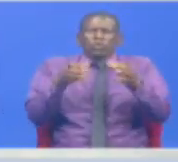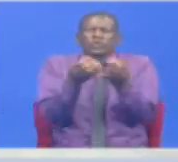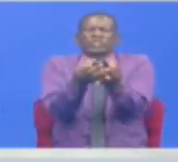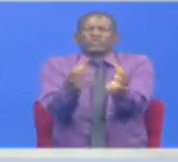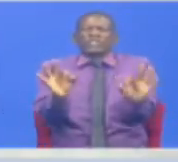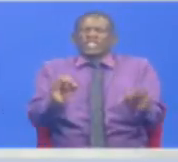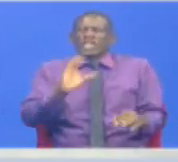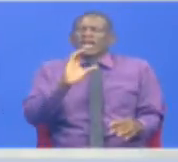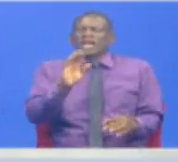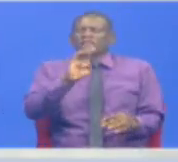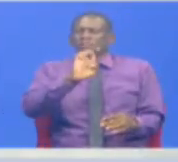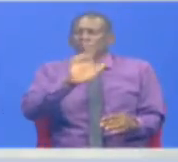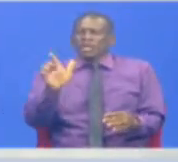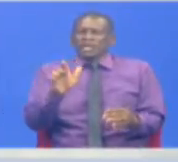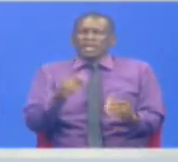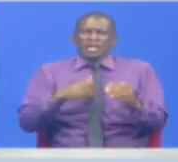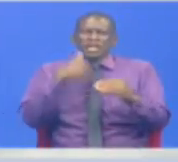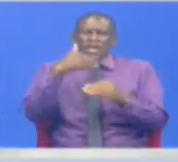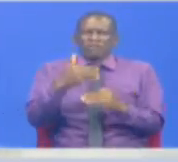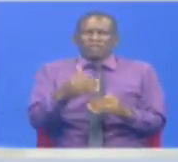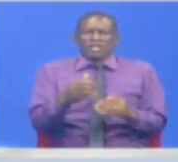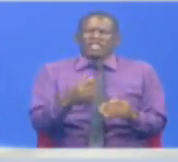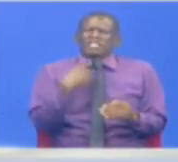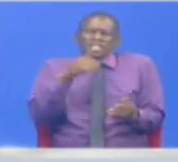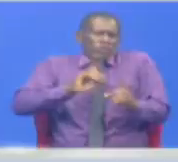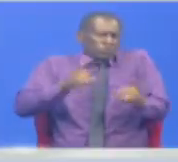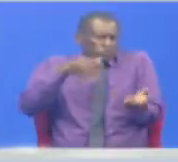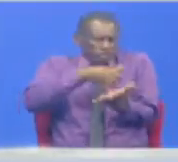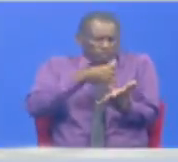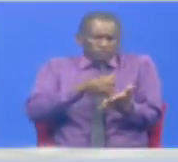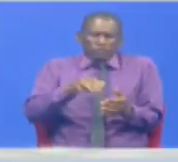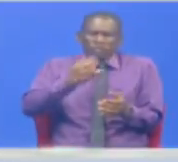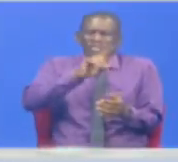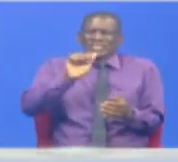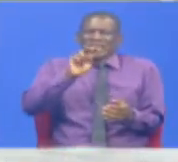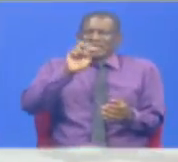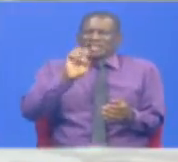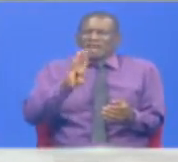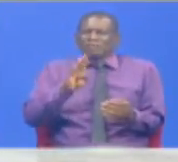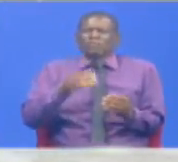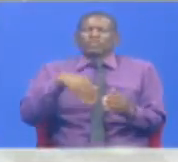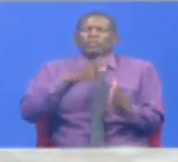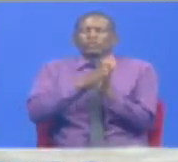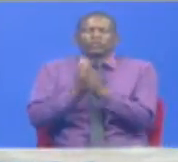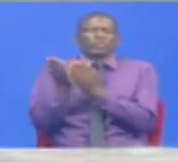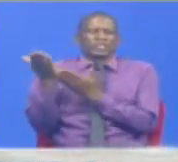on a cash bail after denying the charges. Zainab Ismail reports.